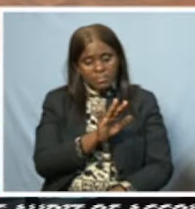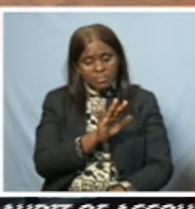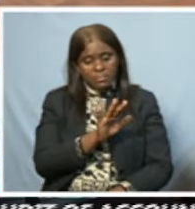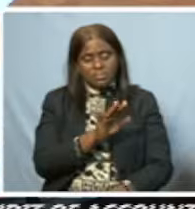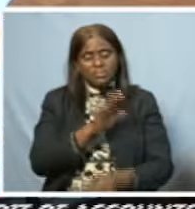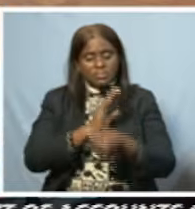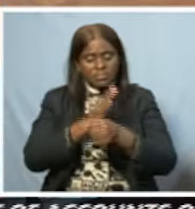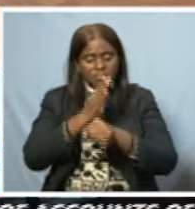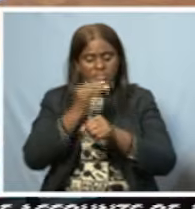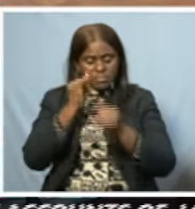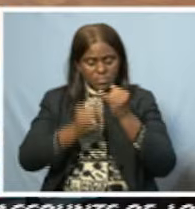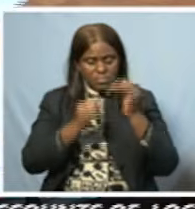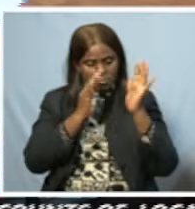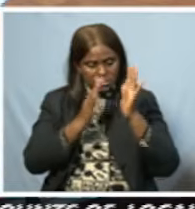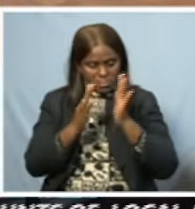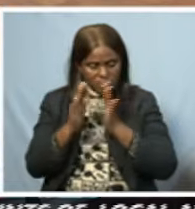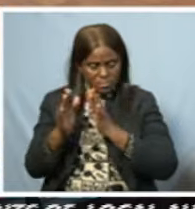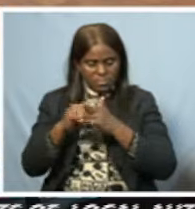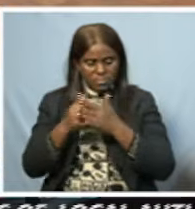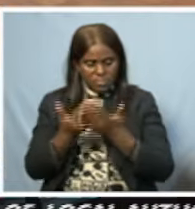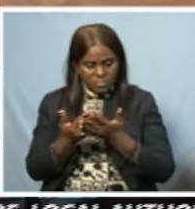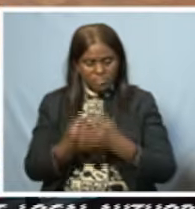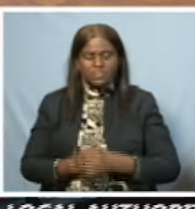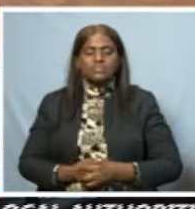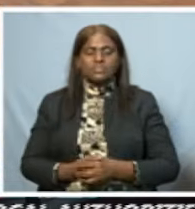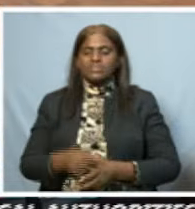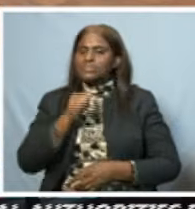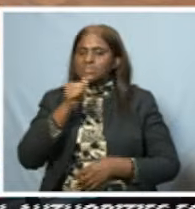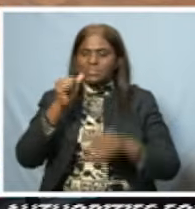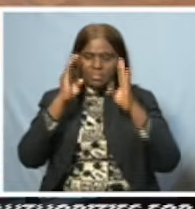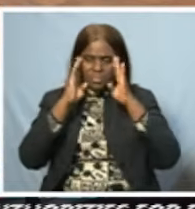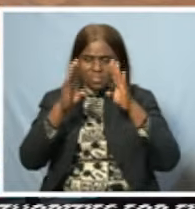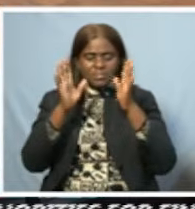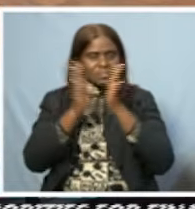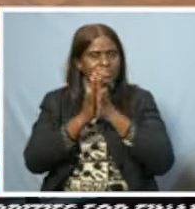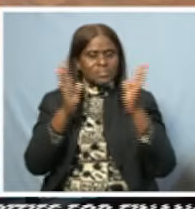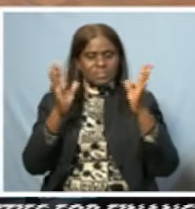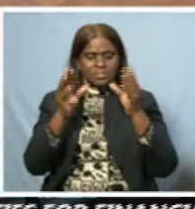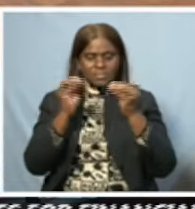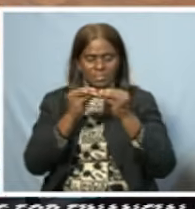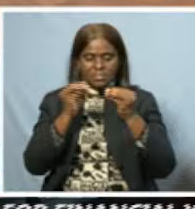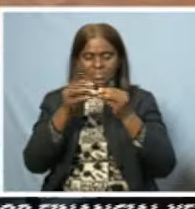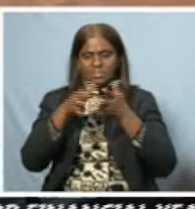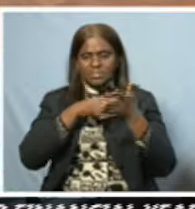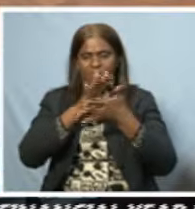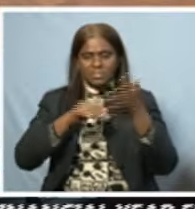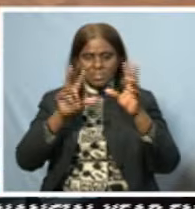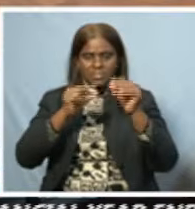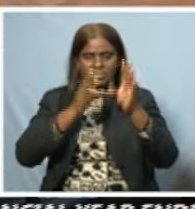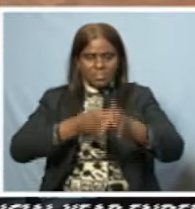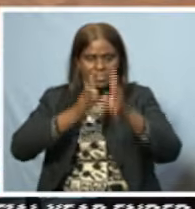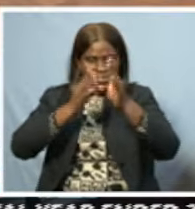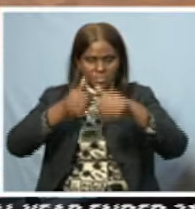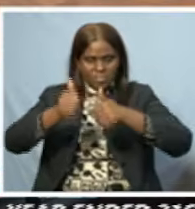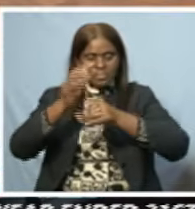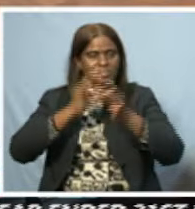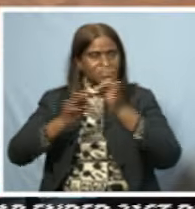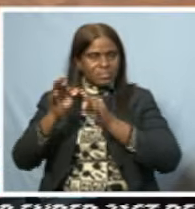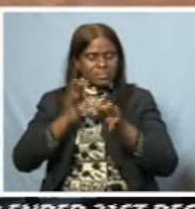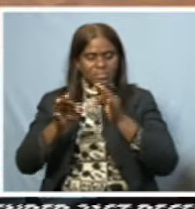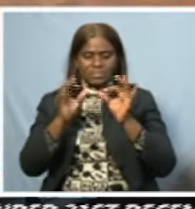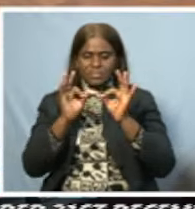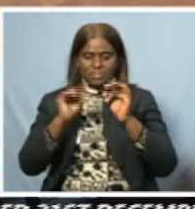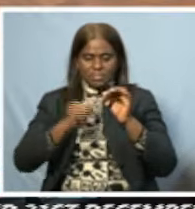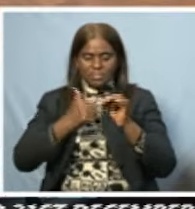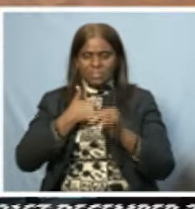and the remedial measures. Don't concentrate so much on the tables. They are straightforward. They are self-explanatory. We've